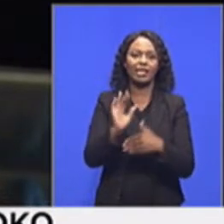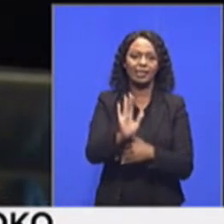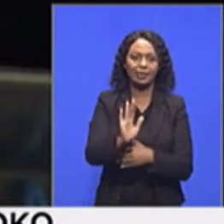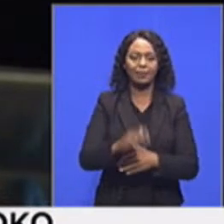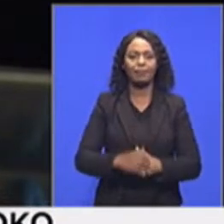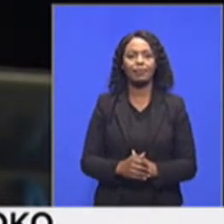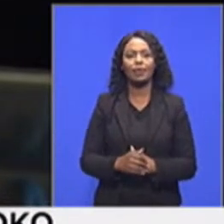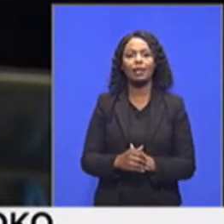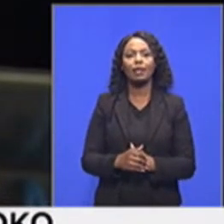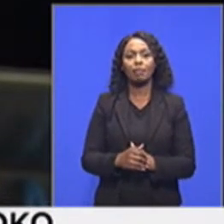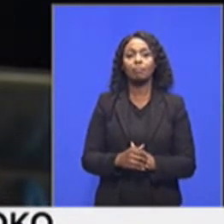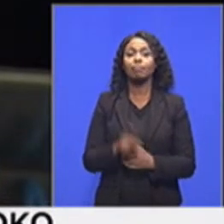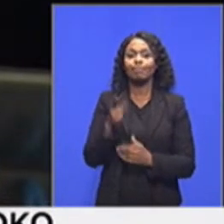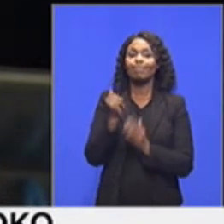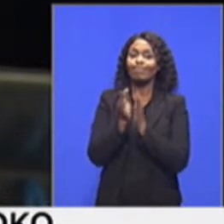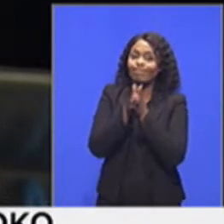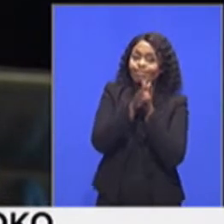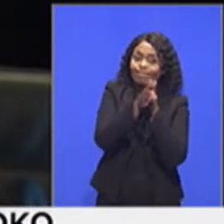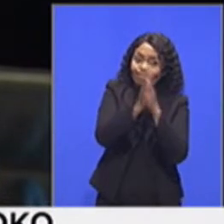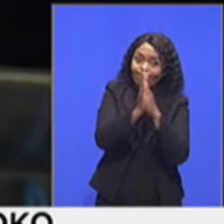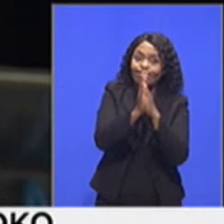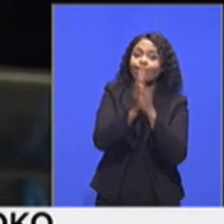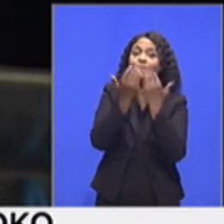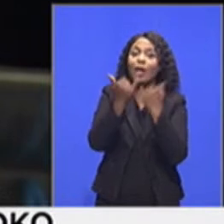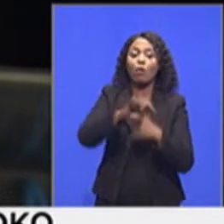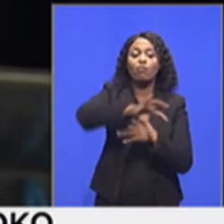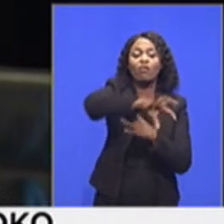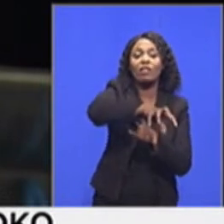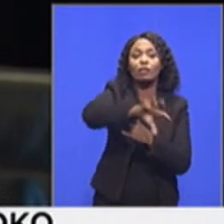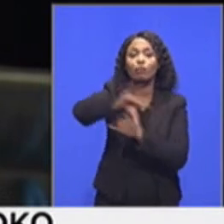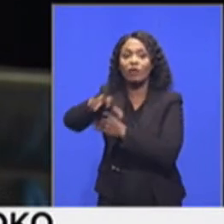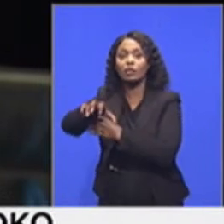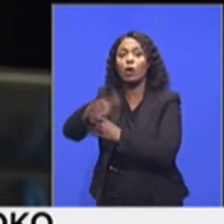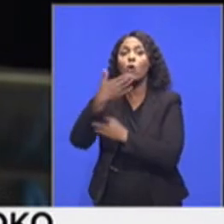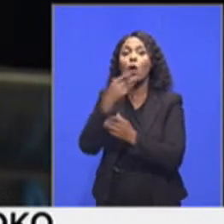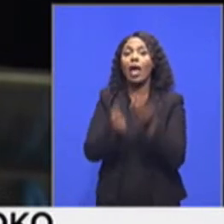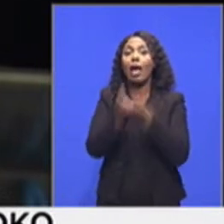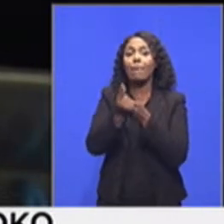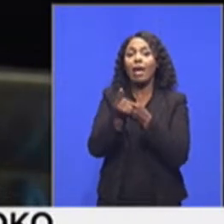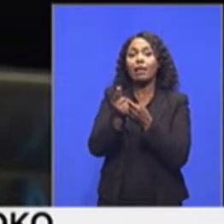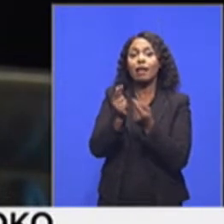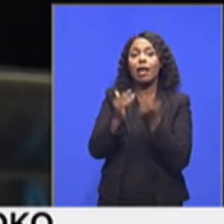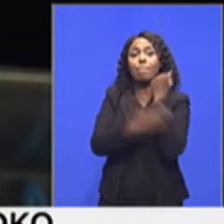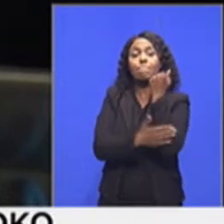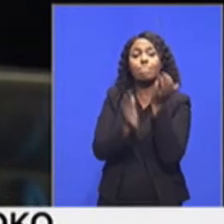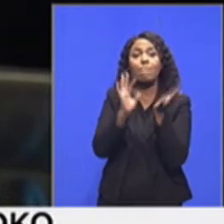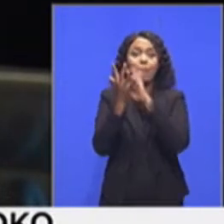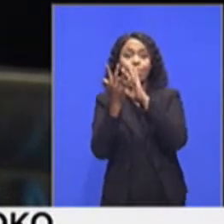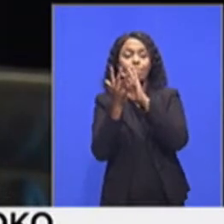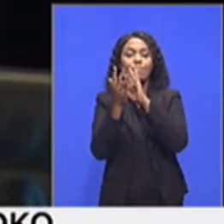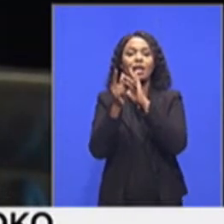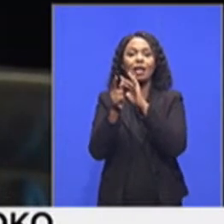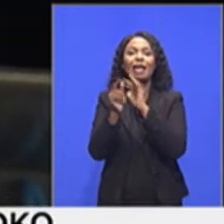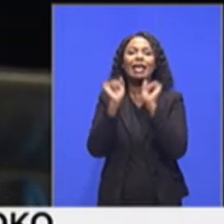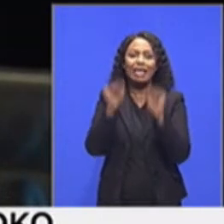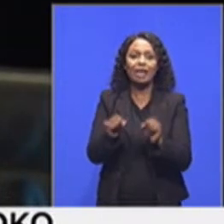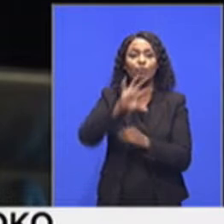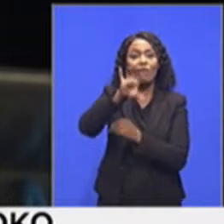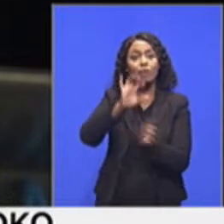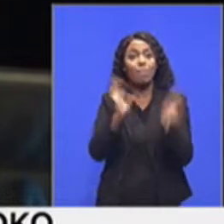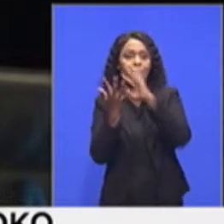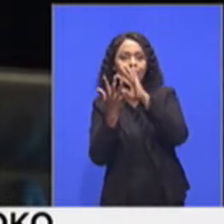what we would appeal to the current provinces which are facing disaster. The money is available for